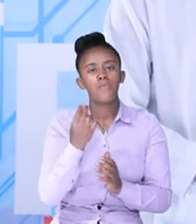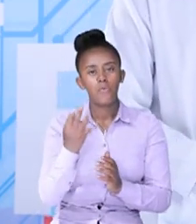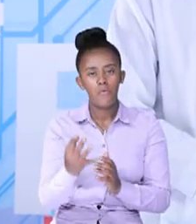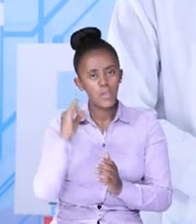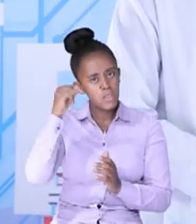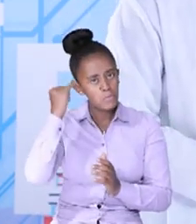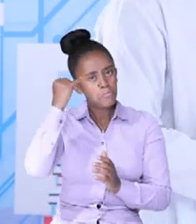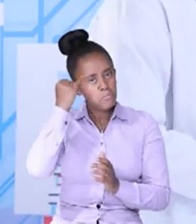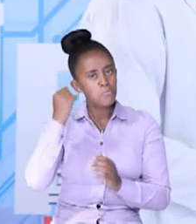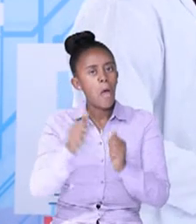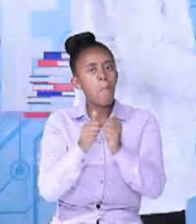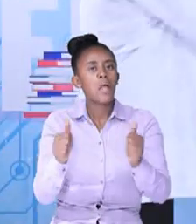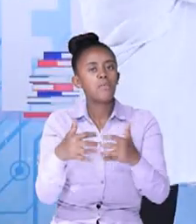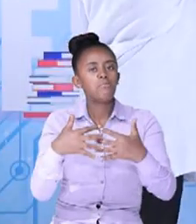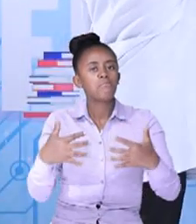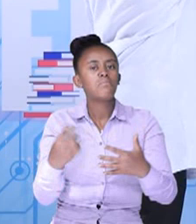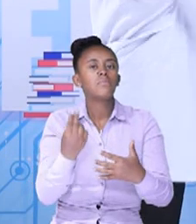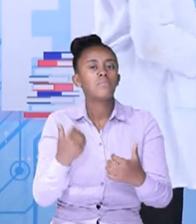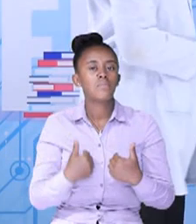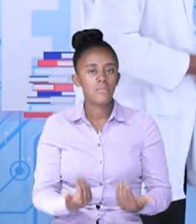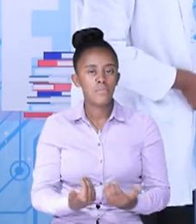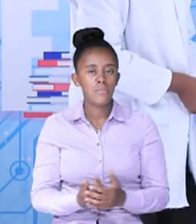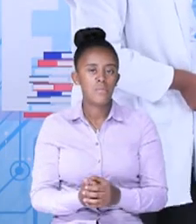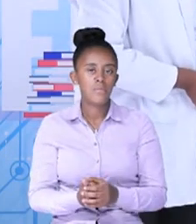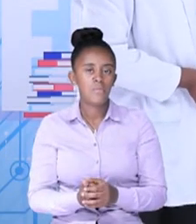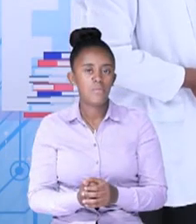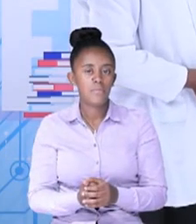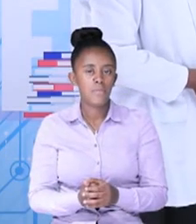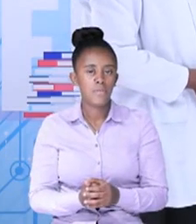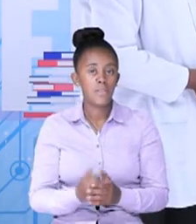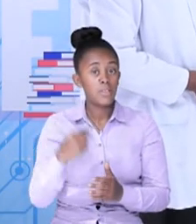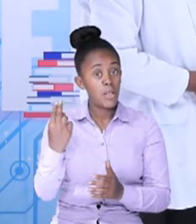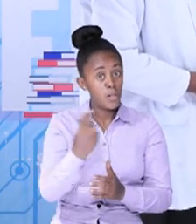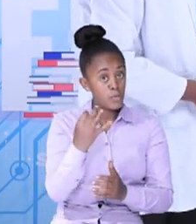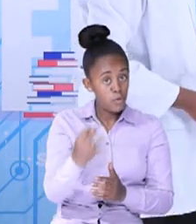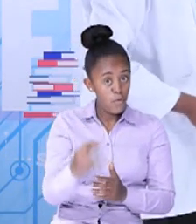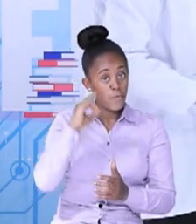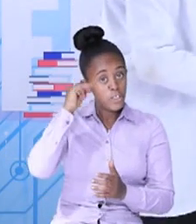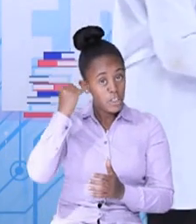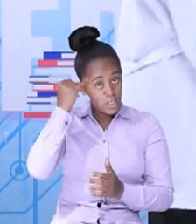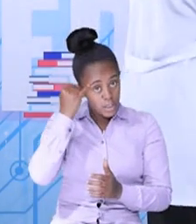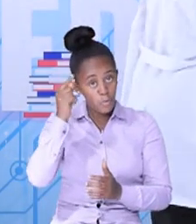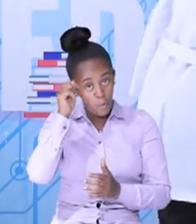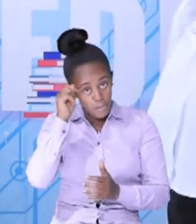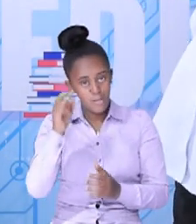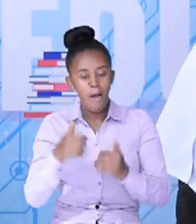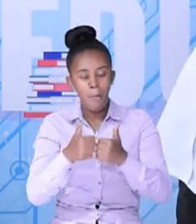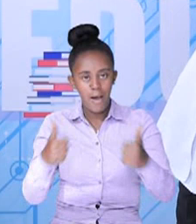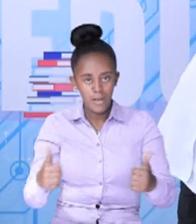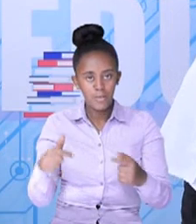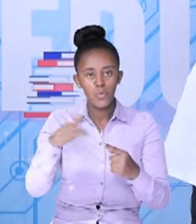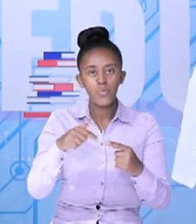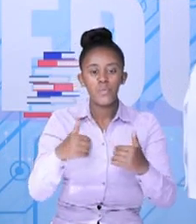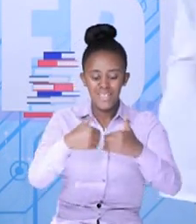J.J. Thomson's apparatus? J.J. Thomson's apparatus. The use of J.J. Thomson's apparatus is to determine the